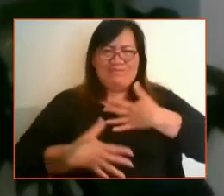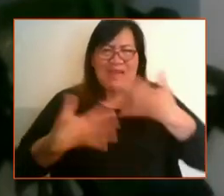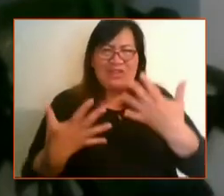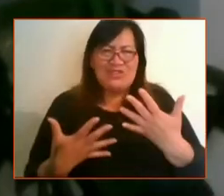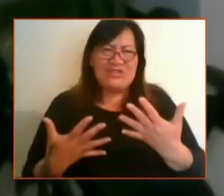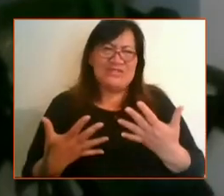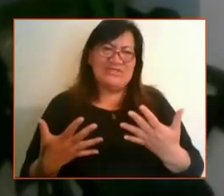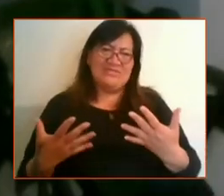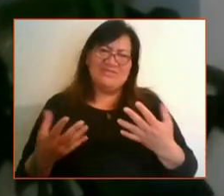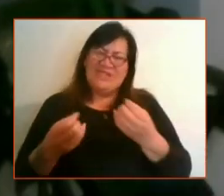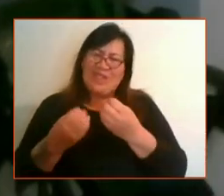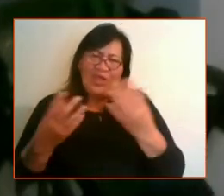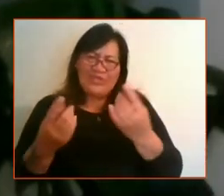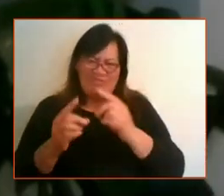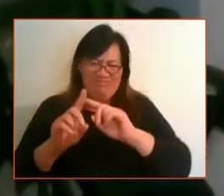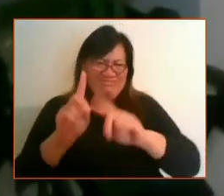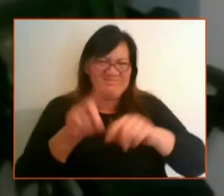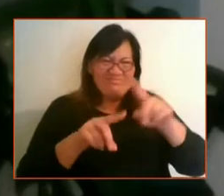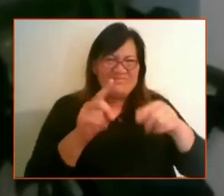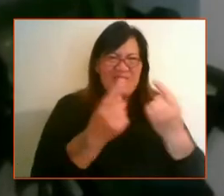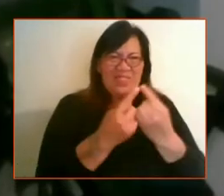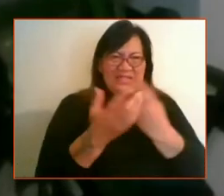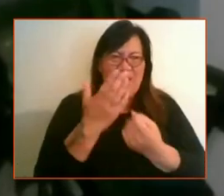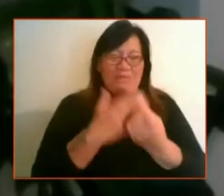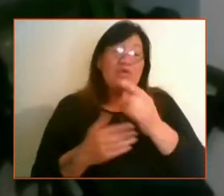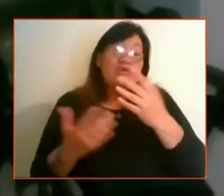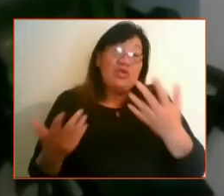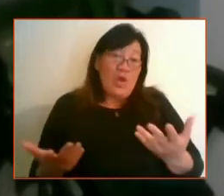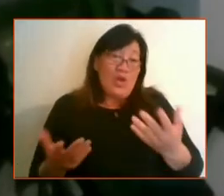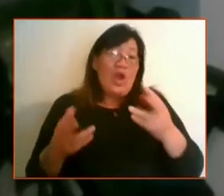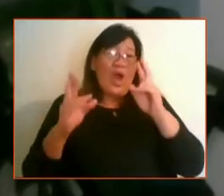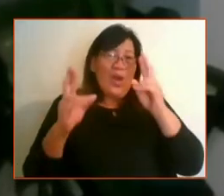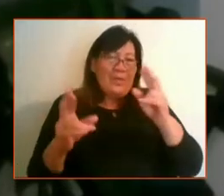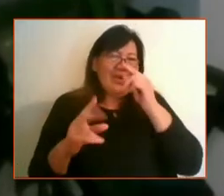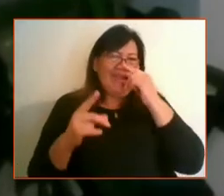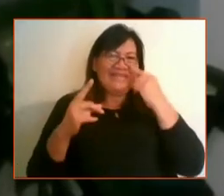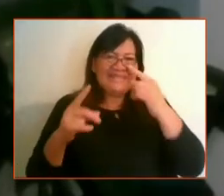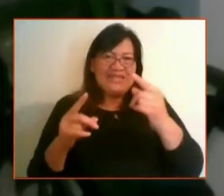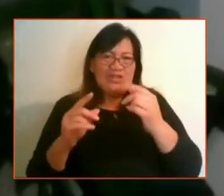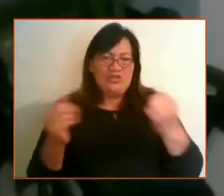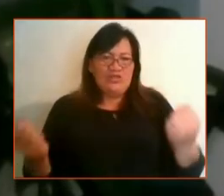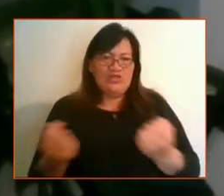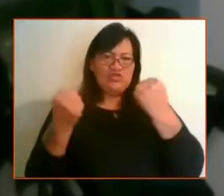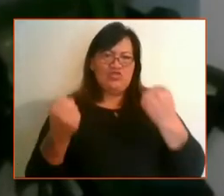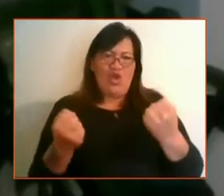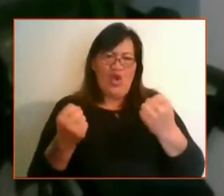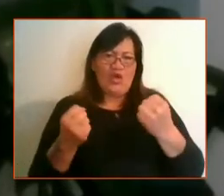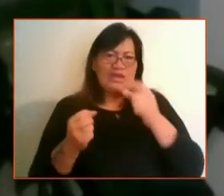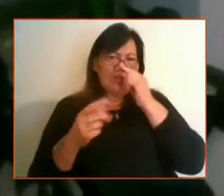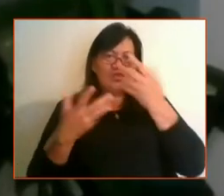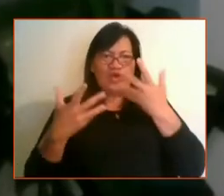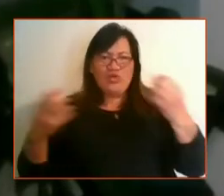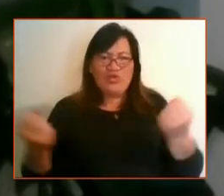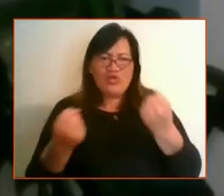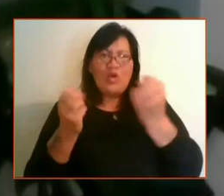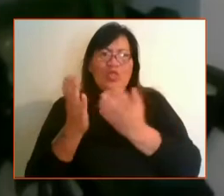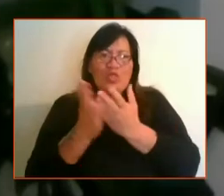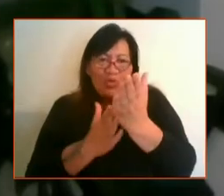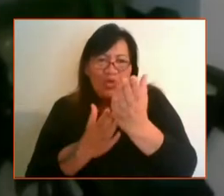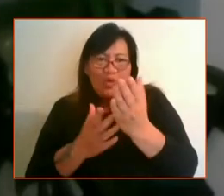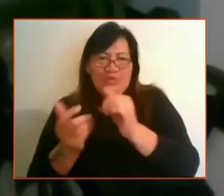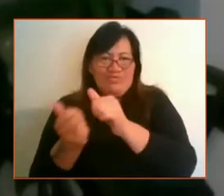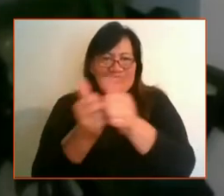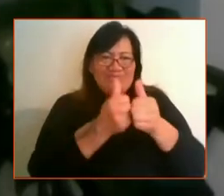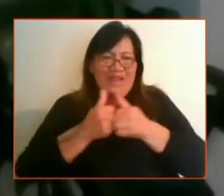different manifestations of it. And I just hope that we see our strength and solidarity to push forward. My final thing to